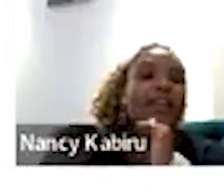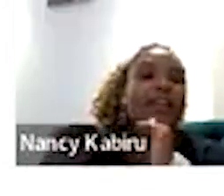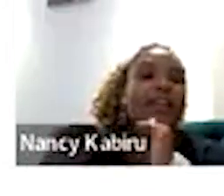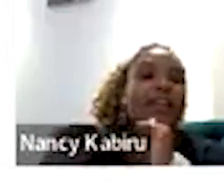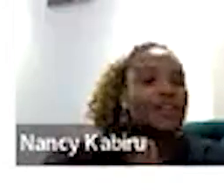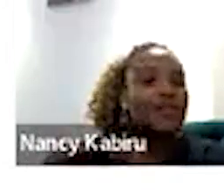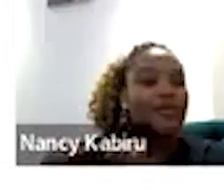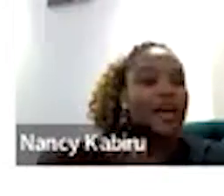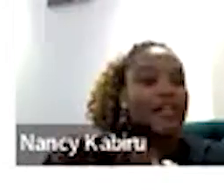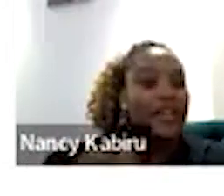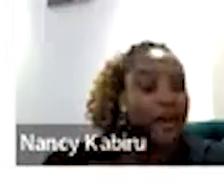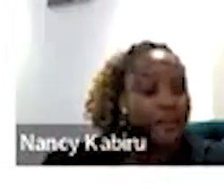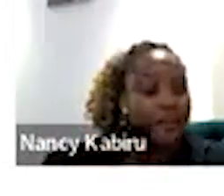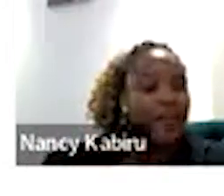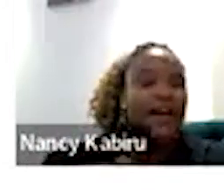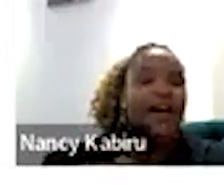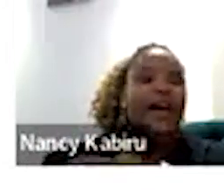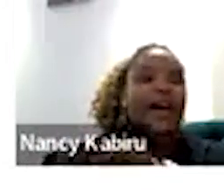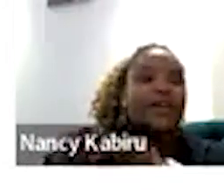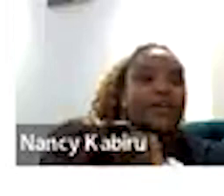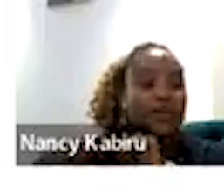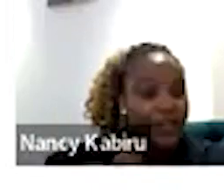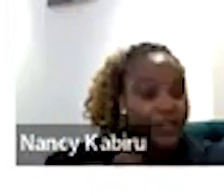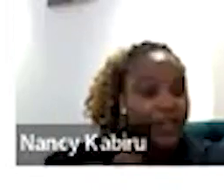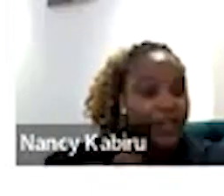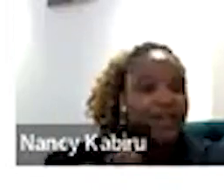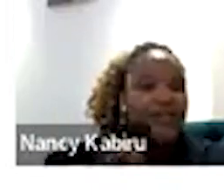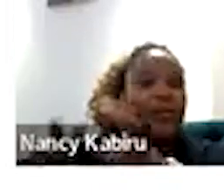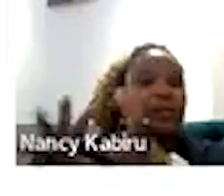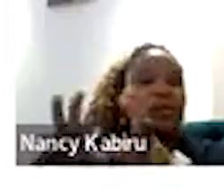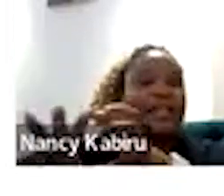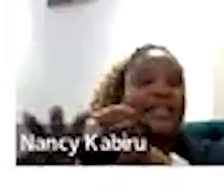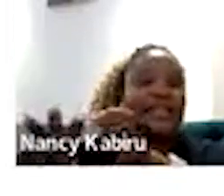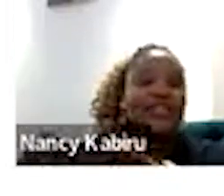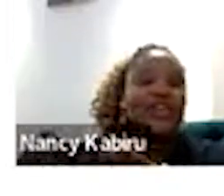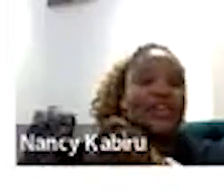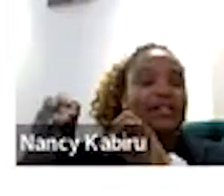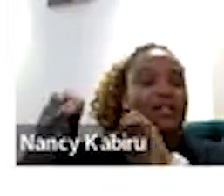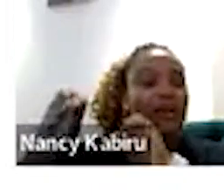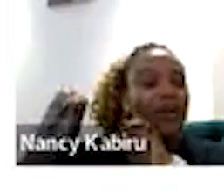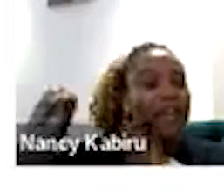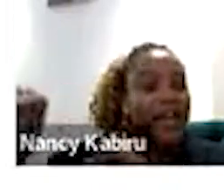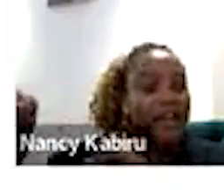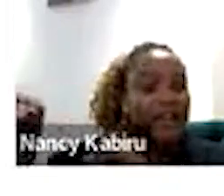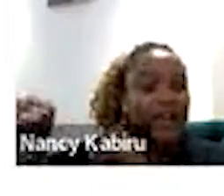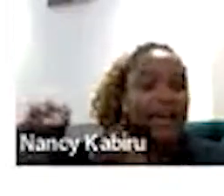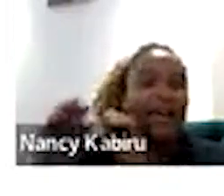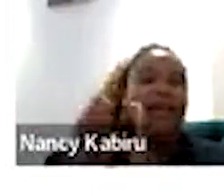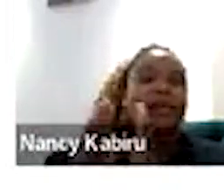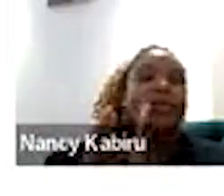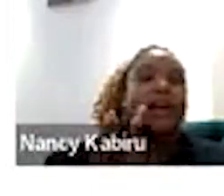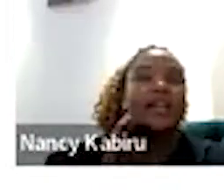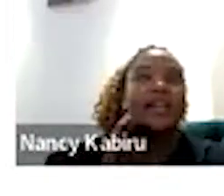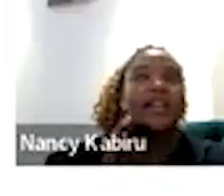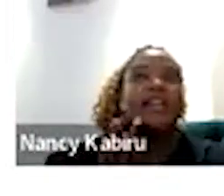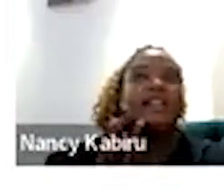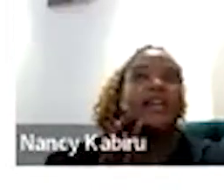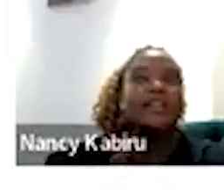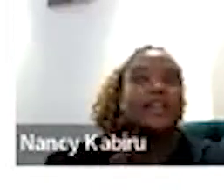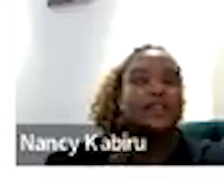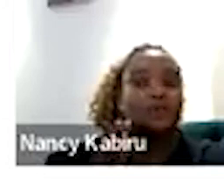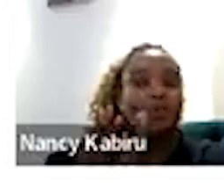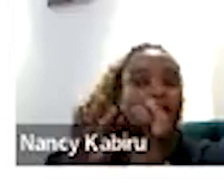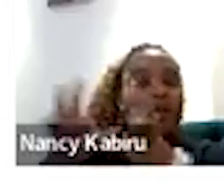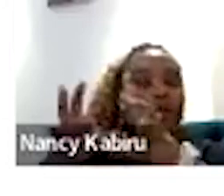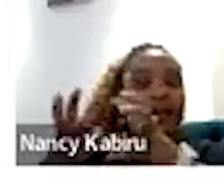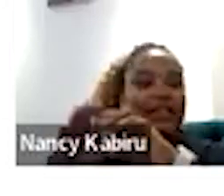everything, and they are going through career growth. So most attention is on the career. And when there is